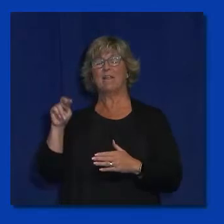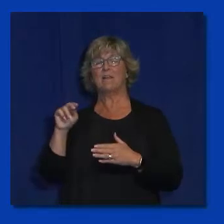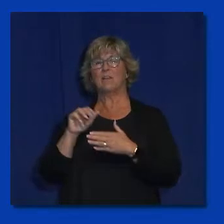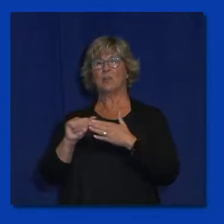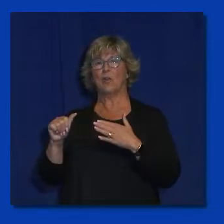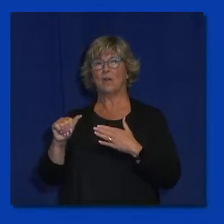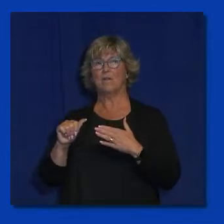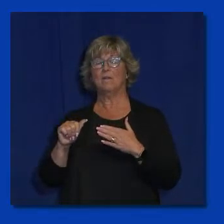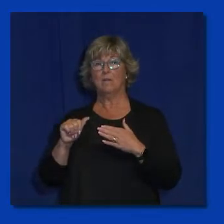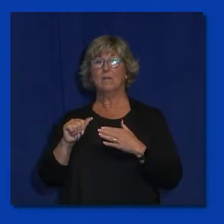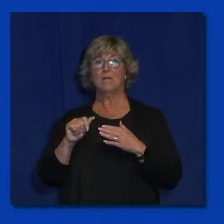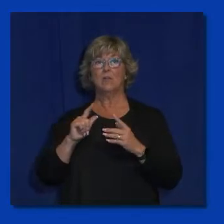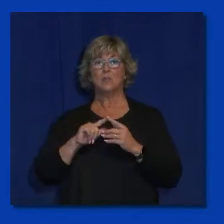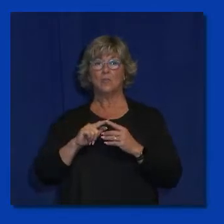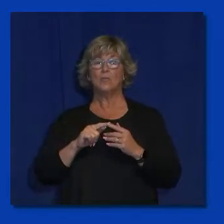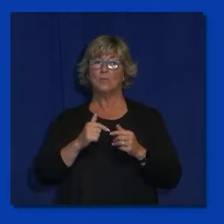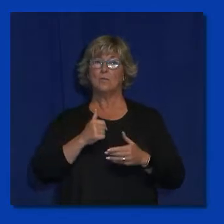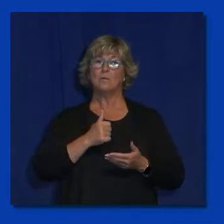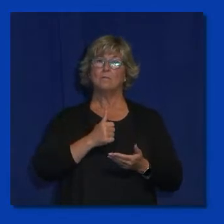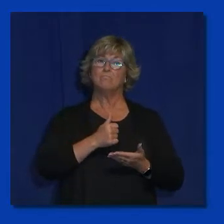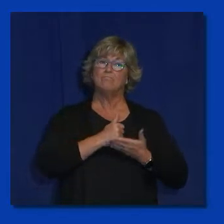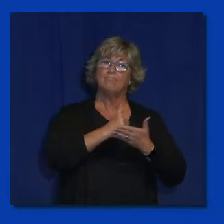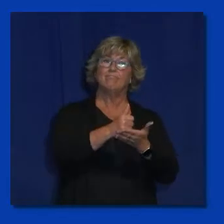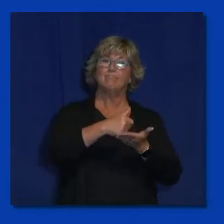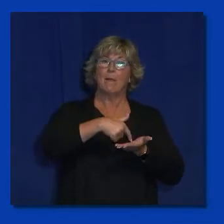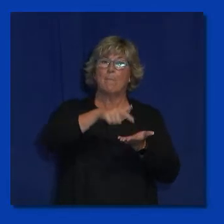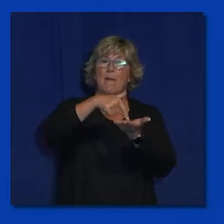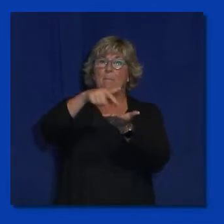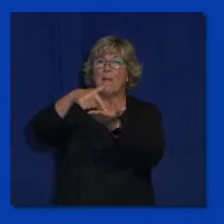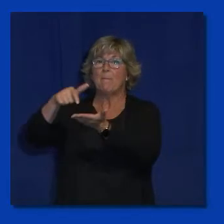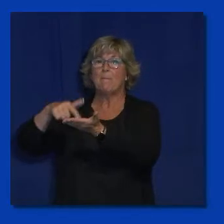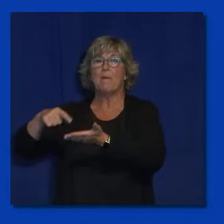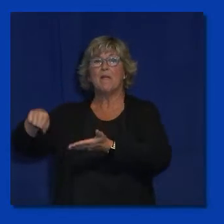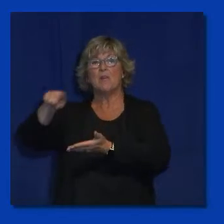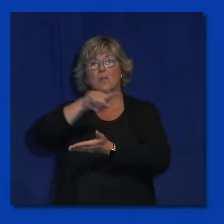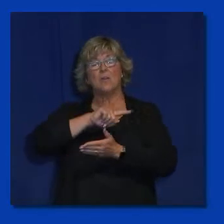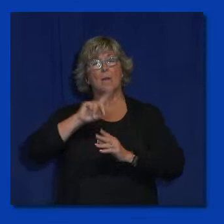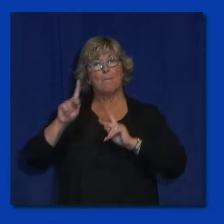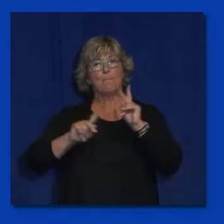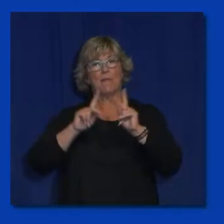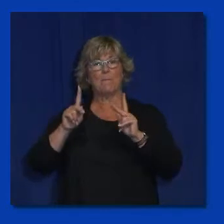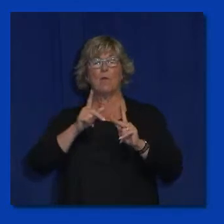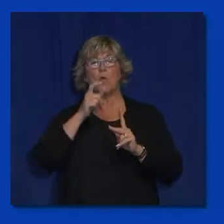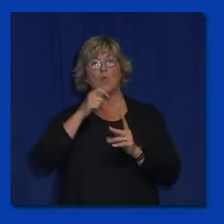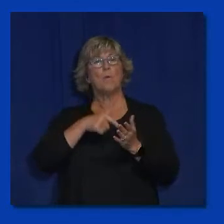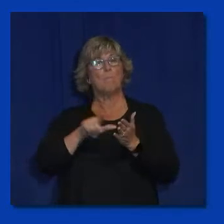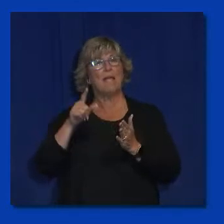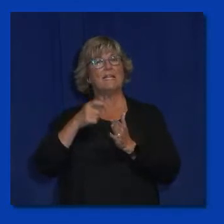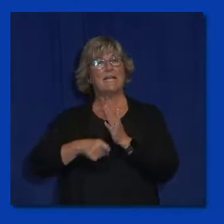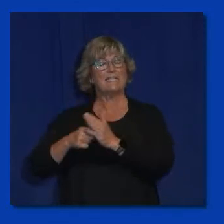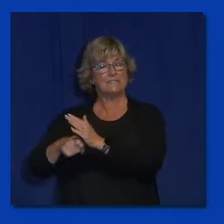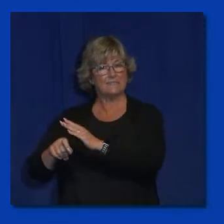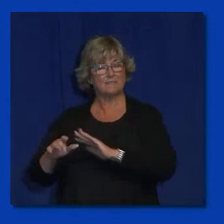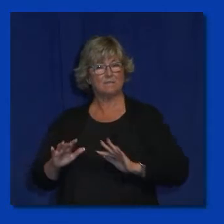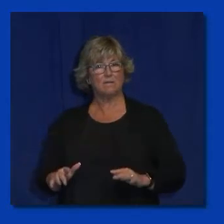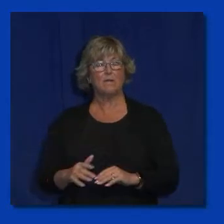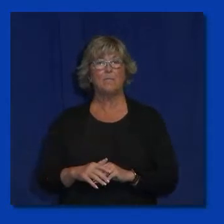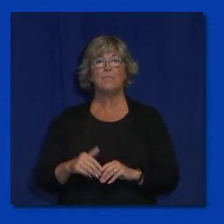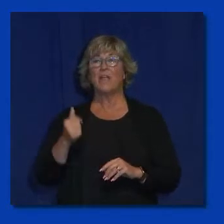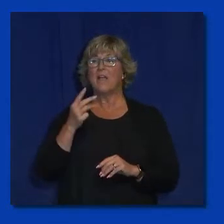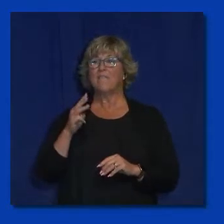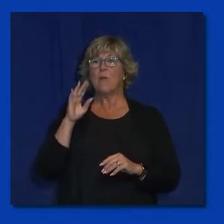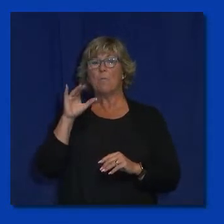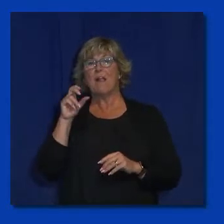terms of direct relief, direct payments back into the pockets of taxpayers in the state. Legislature has ones, a few $1